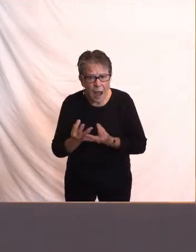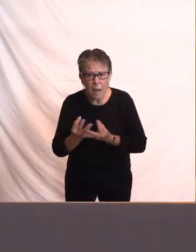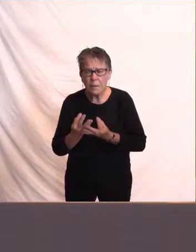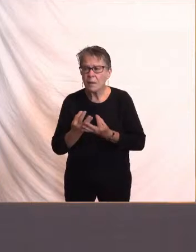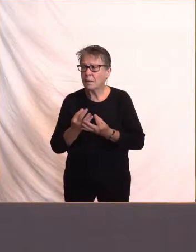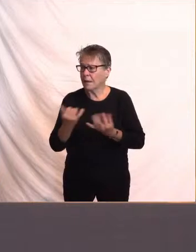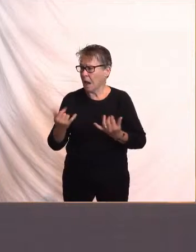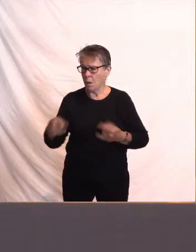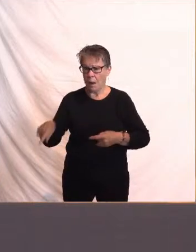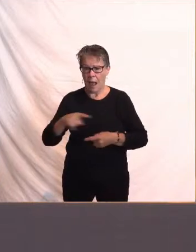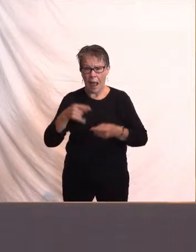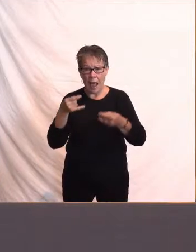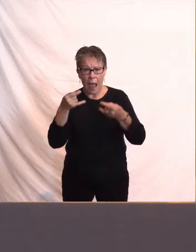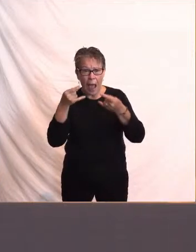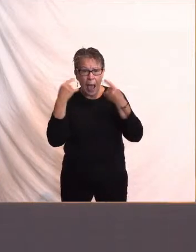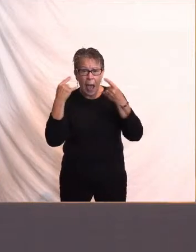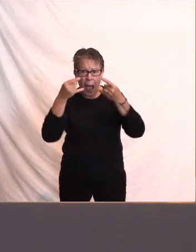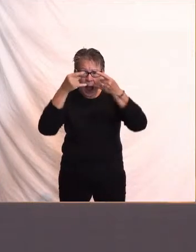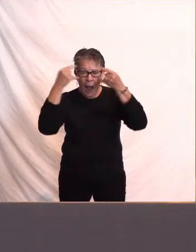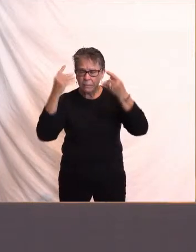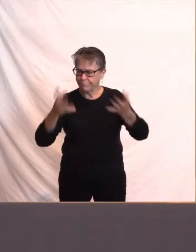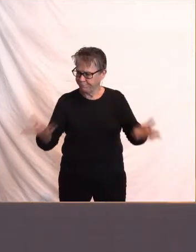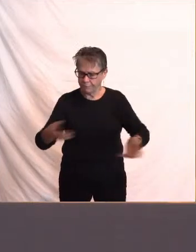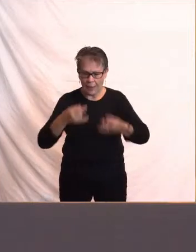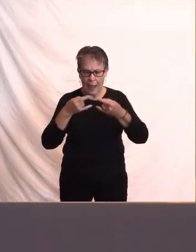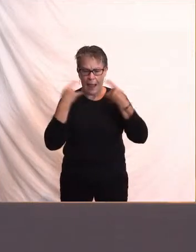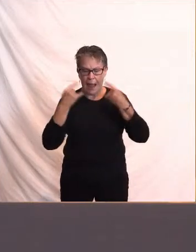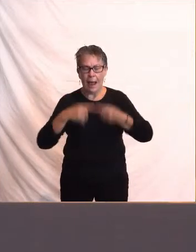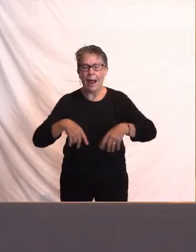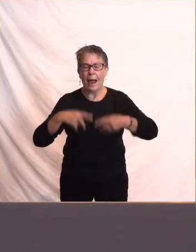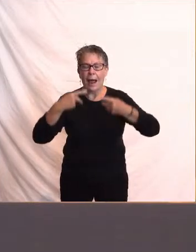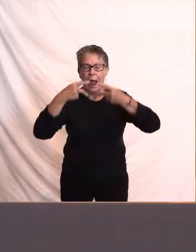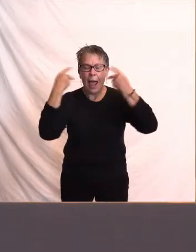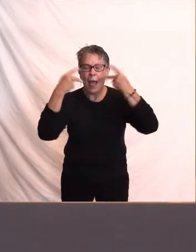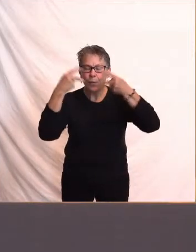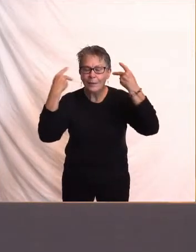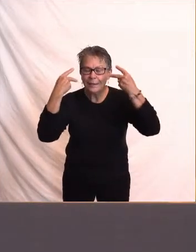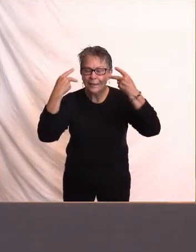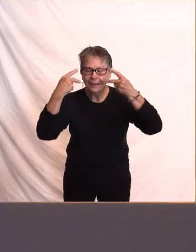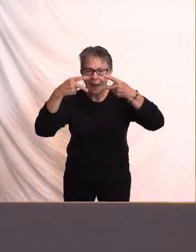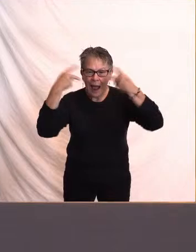Yeah, we were open for business on Halloween, and we will be open for business this Halloween.